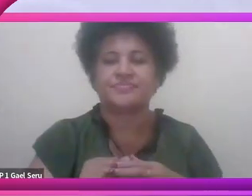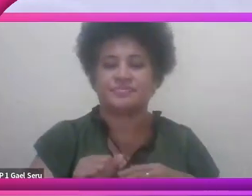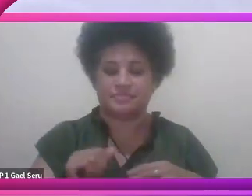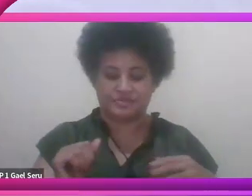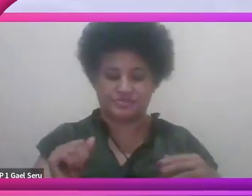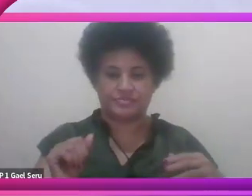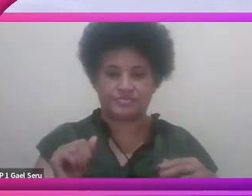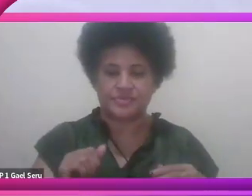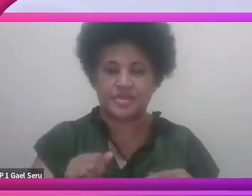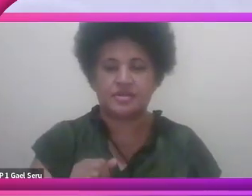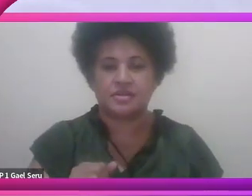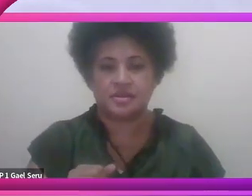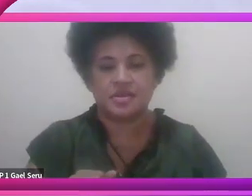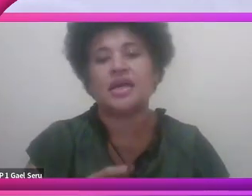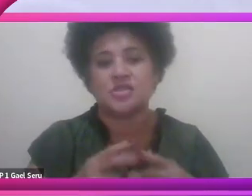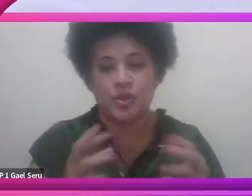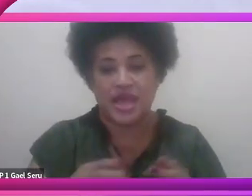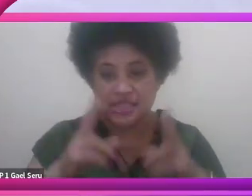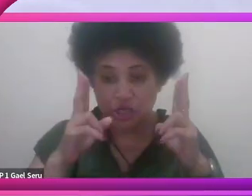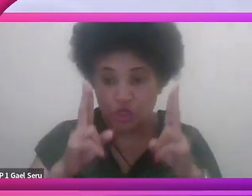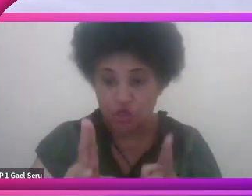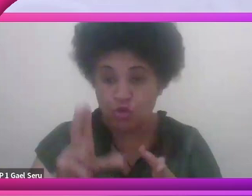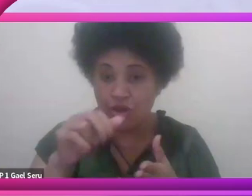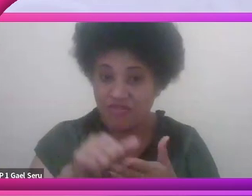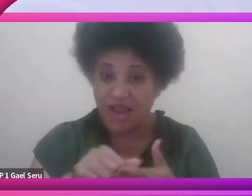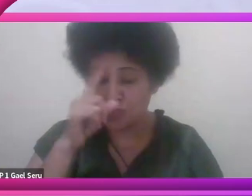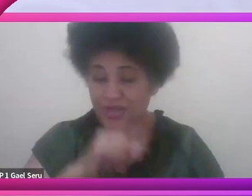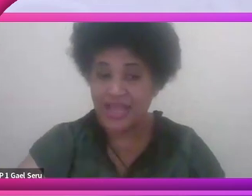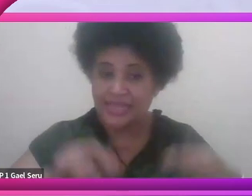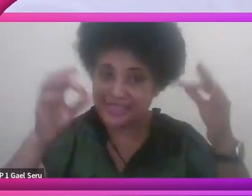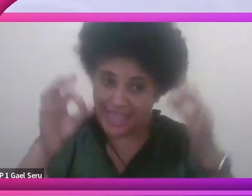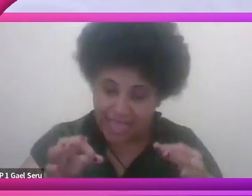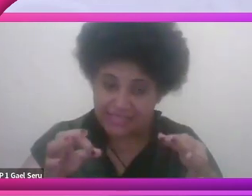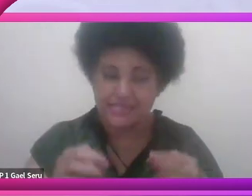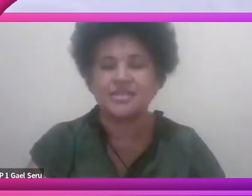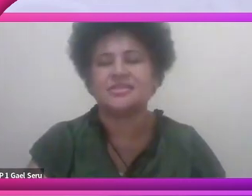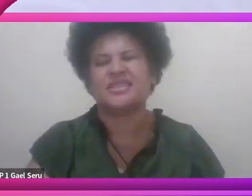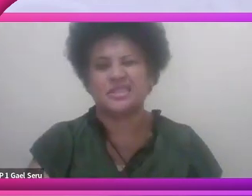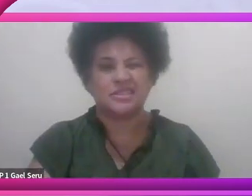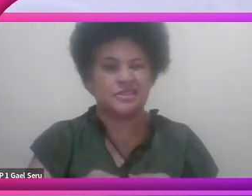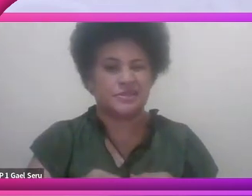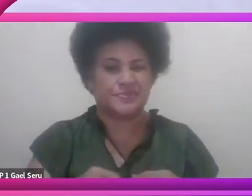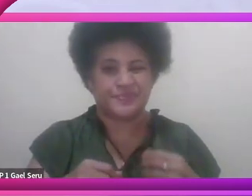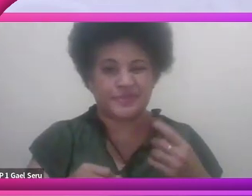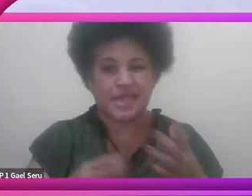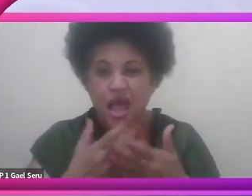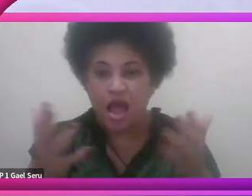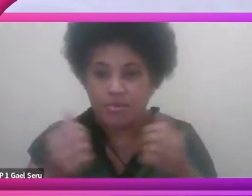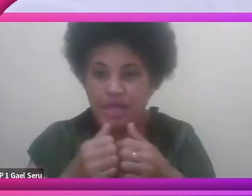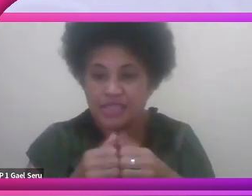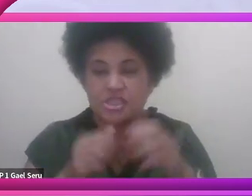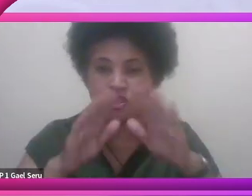fundamental of human rights to decide freely, responsibly, the number of children they want, the space